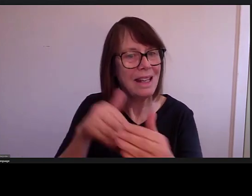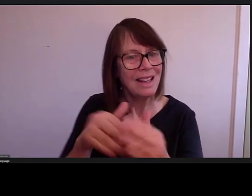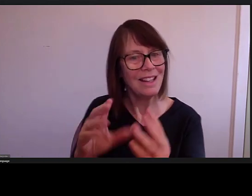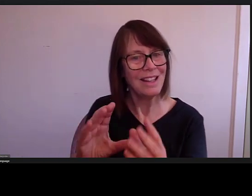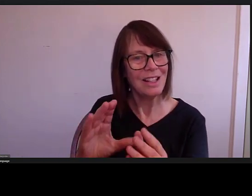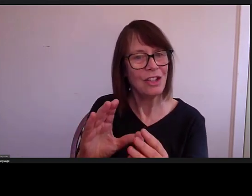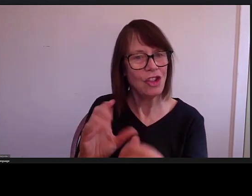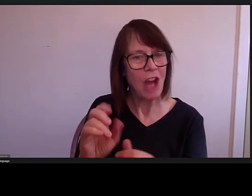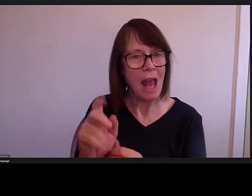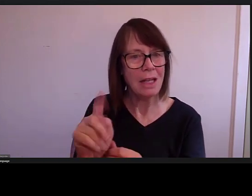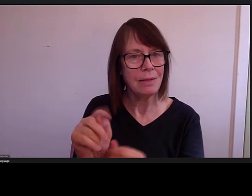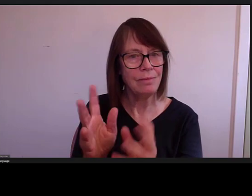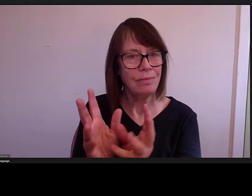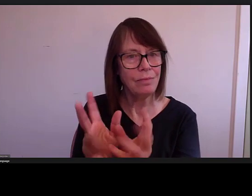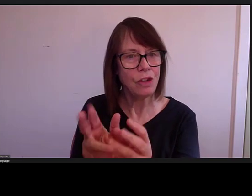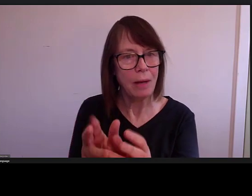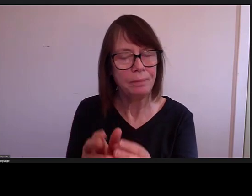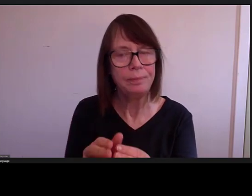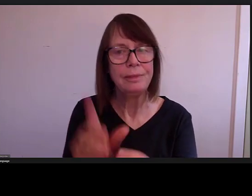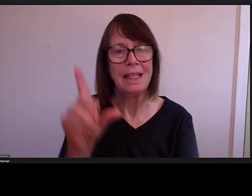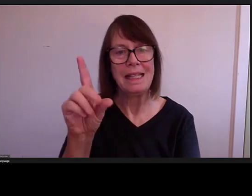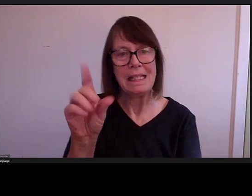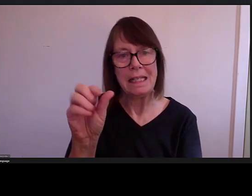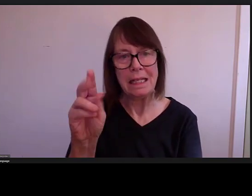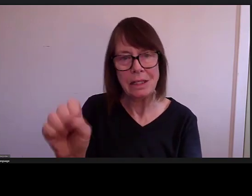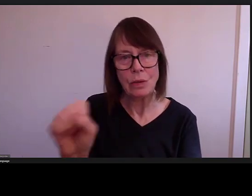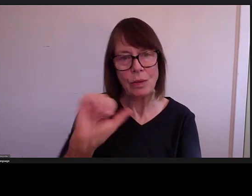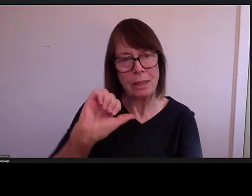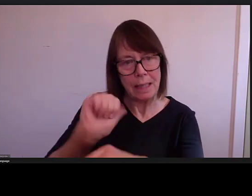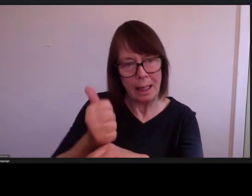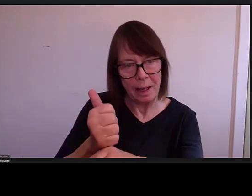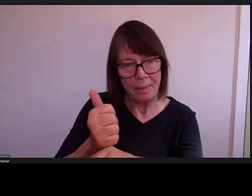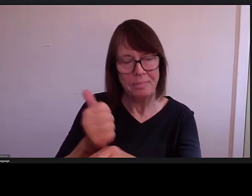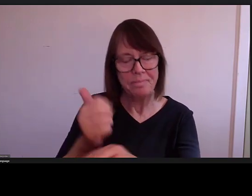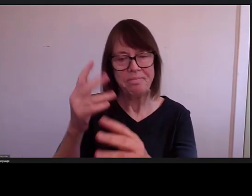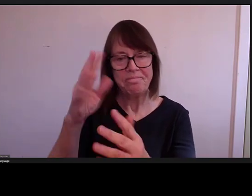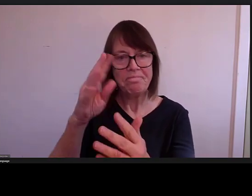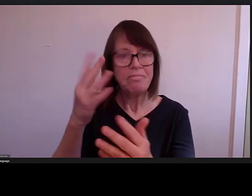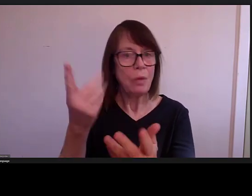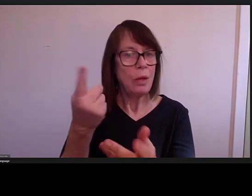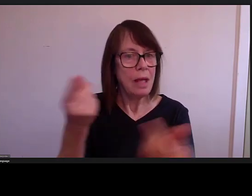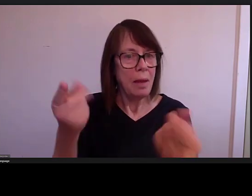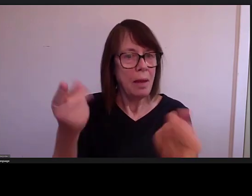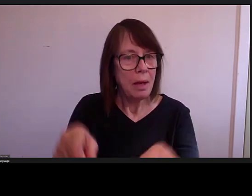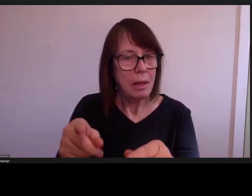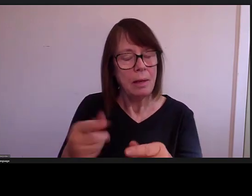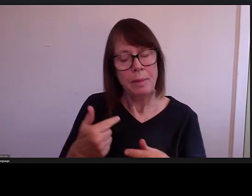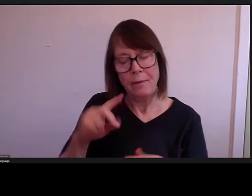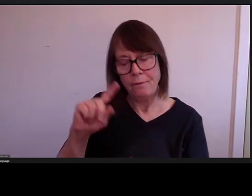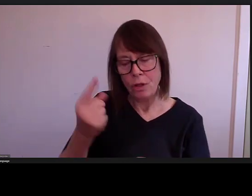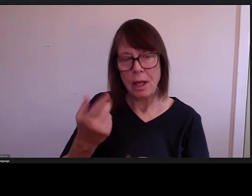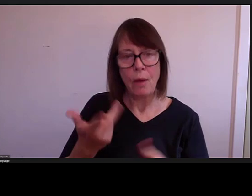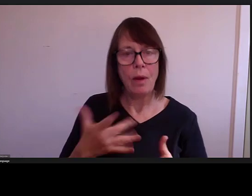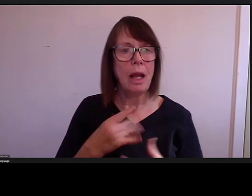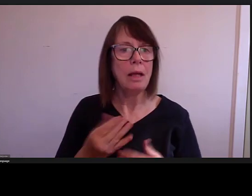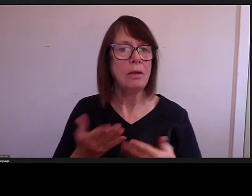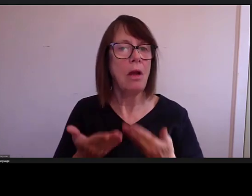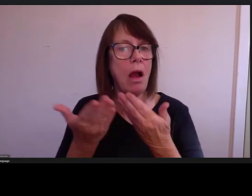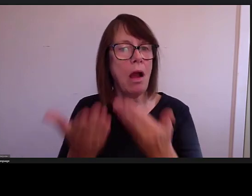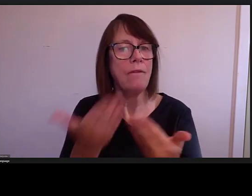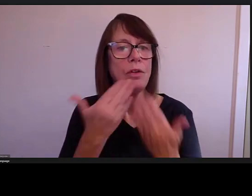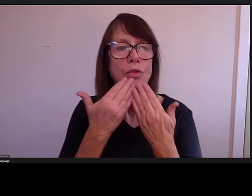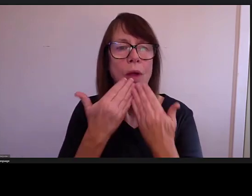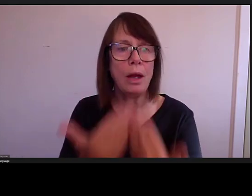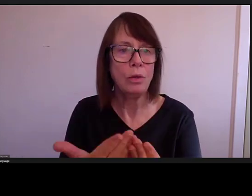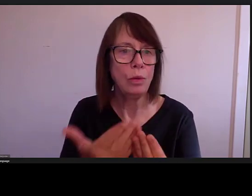I hand it over to Denise, who will set the stage for today's session, I start with an offering of gratitude to all of you who are joining